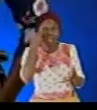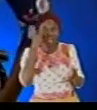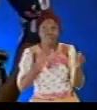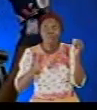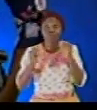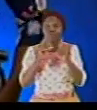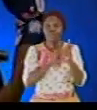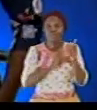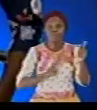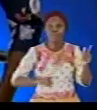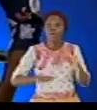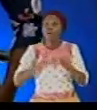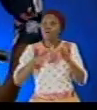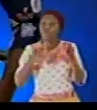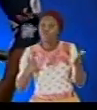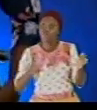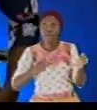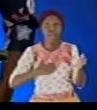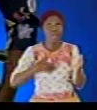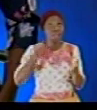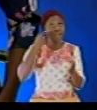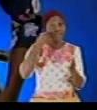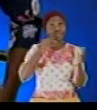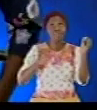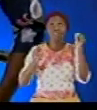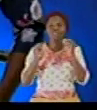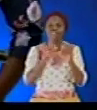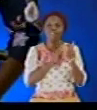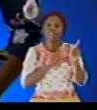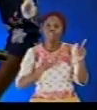Lord. Open my eyes, O